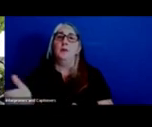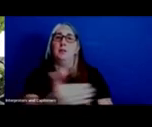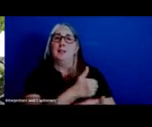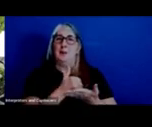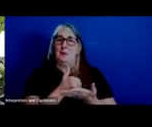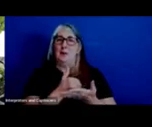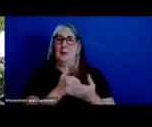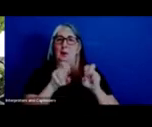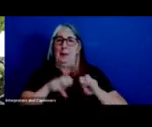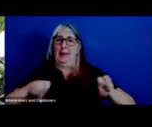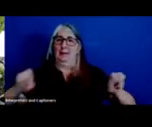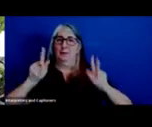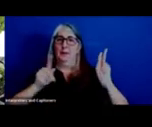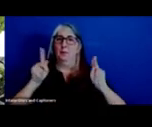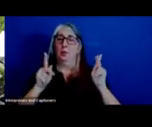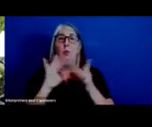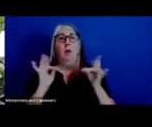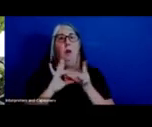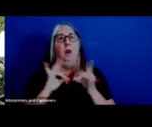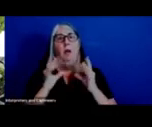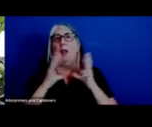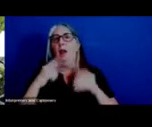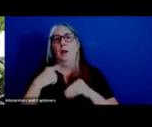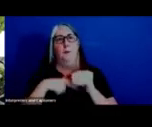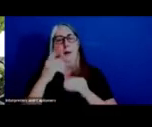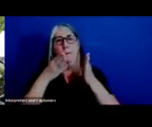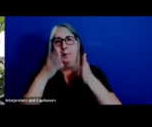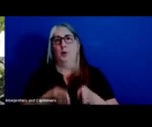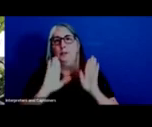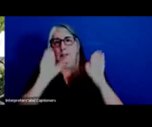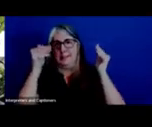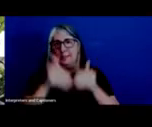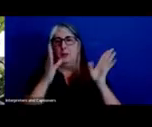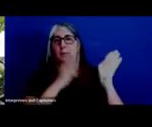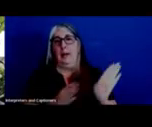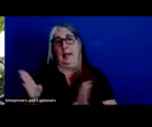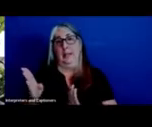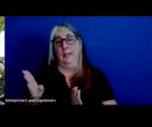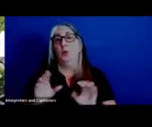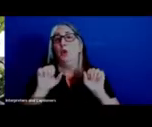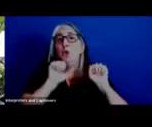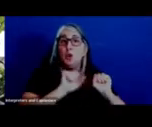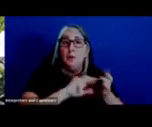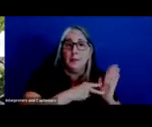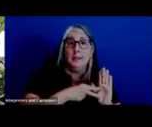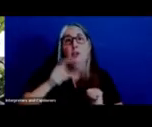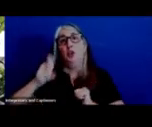who have a lot to say about what person-centered planning could mean, should